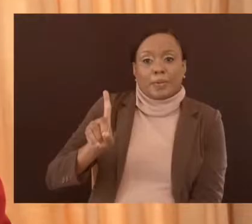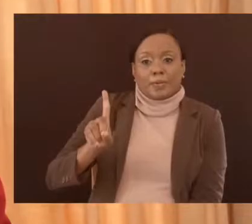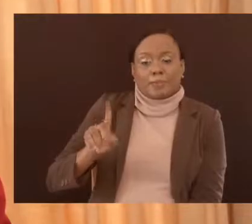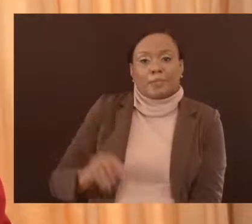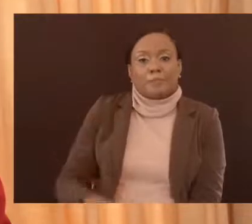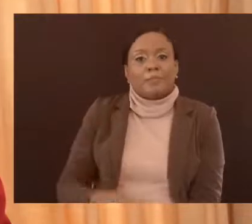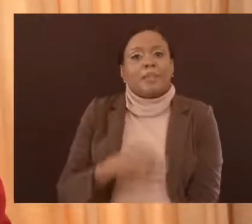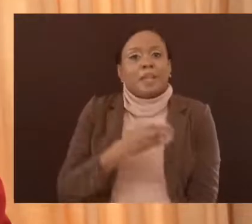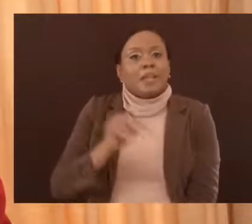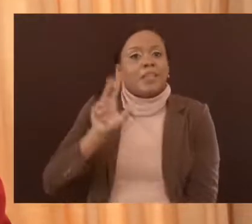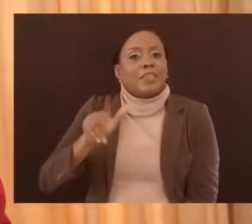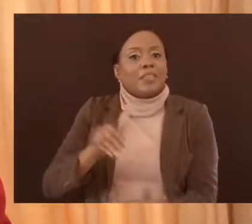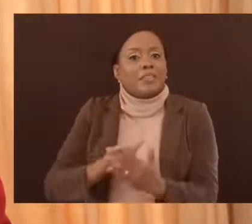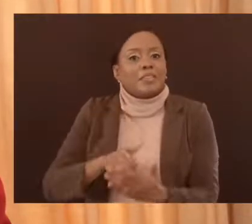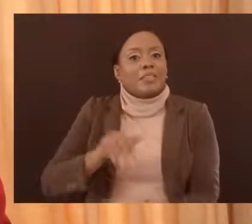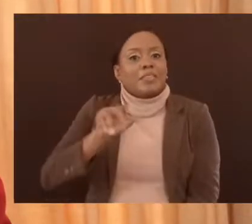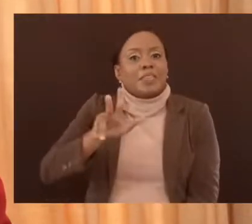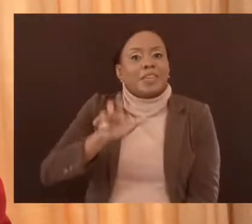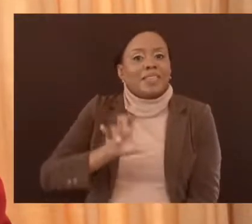and